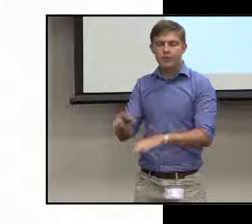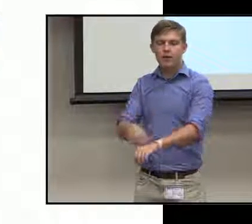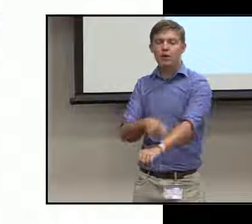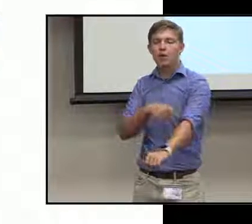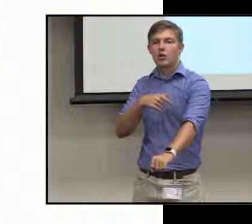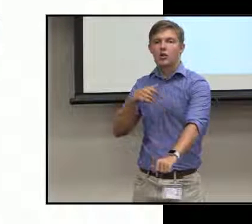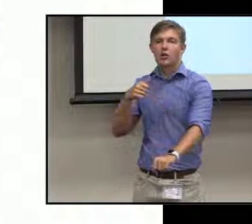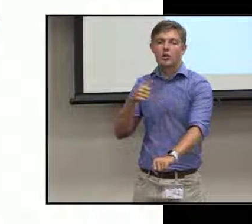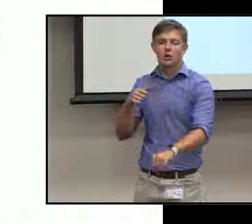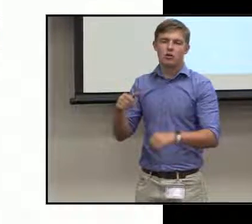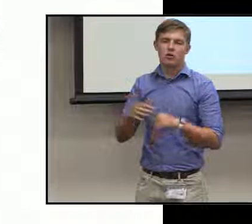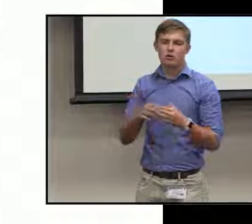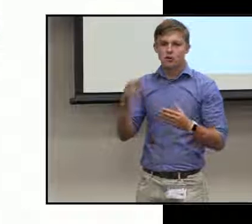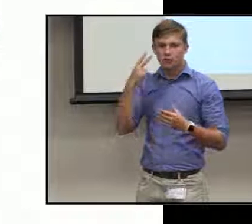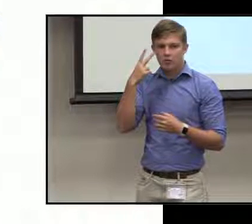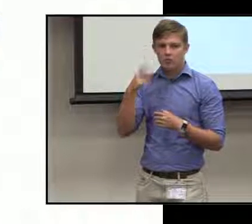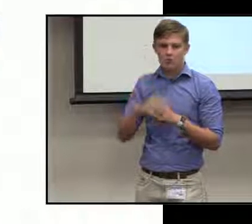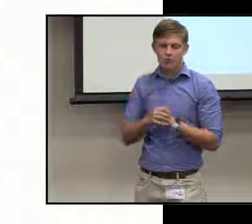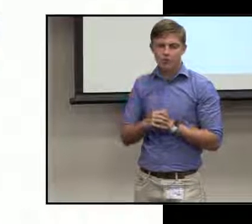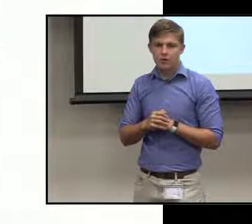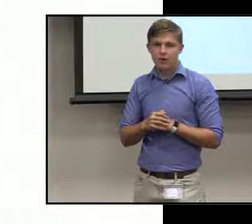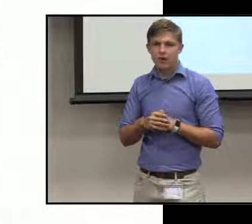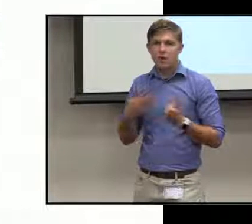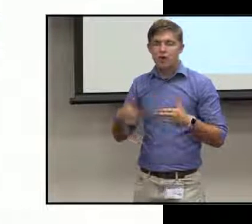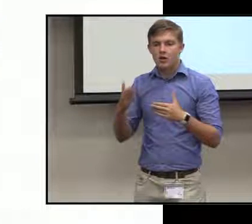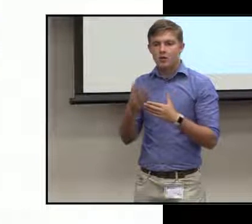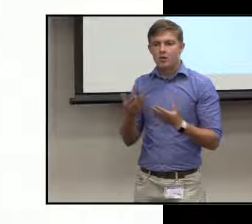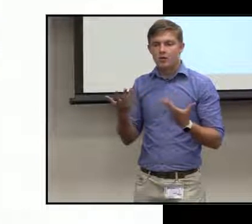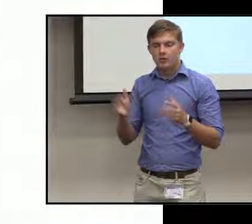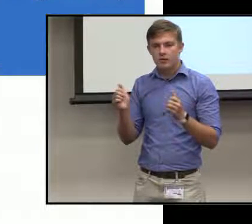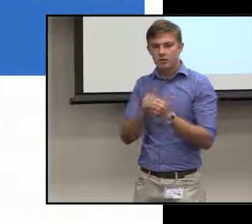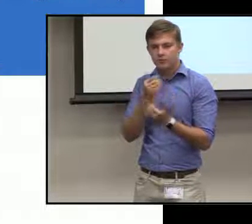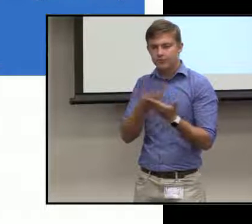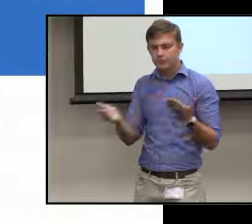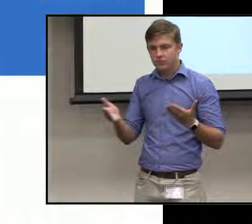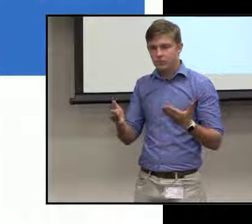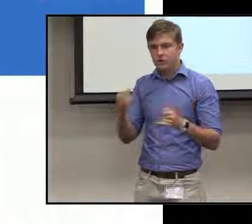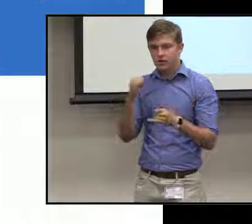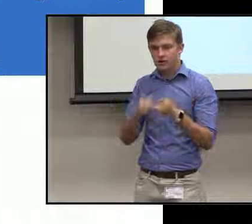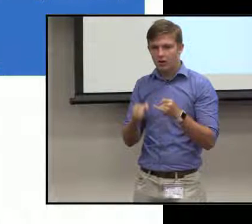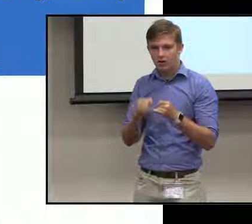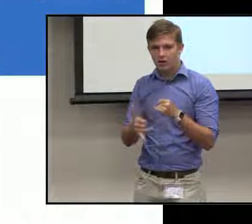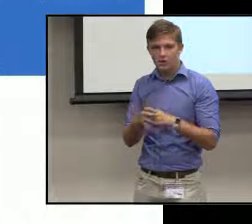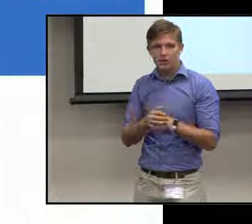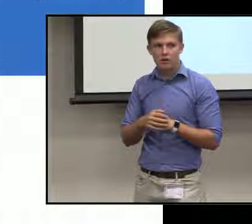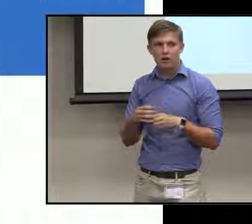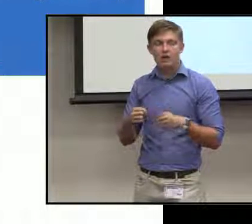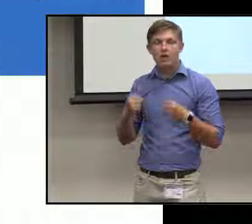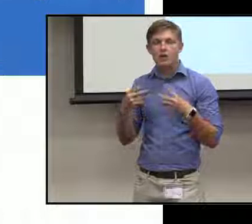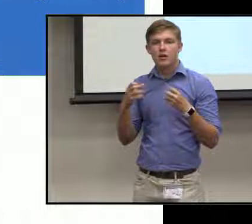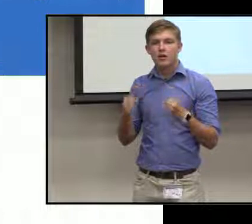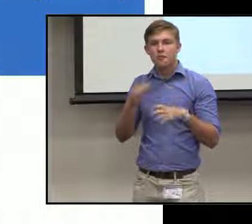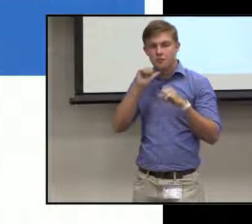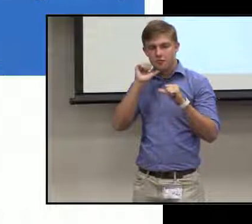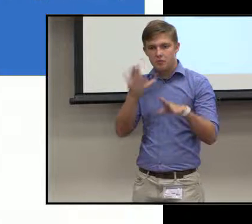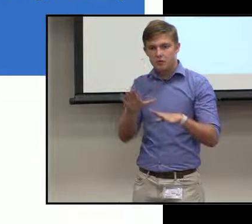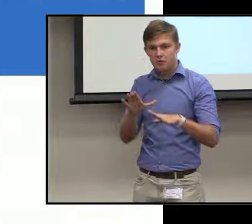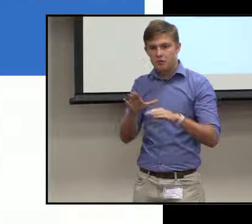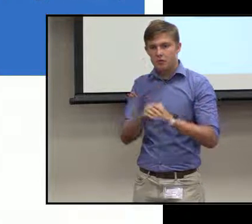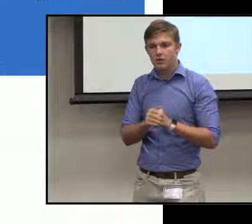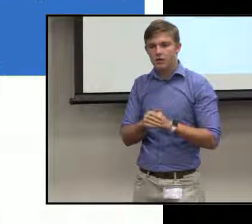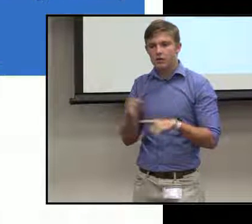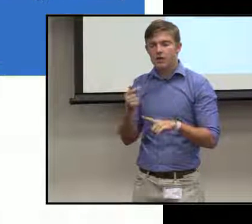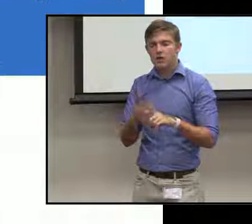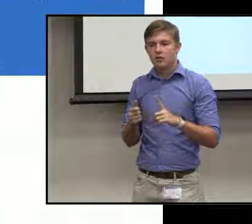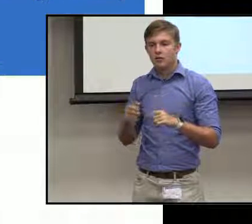KIWIs. Well, let me just finish with this last part. There are many blessings from being